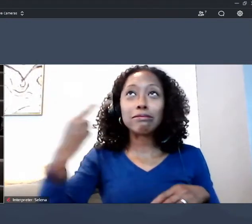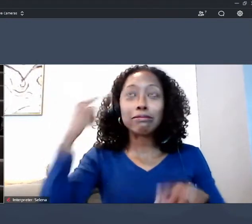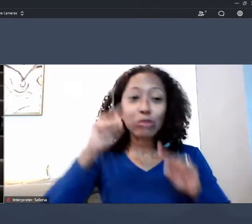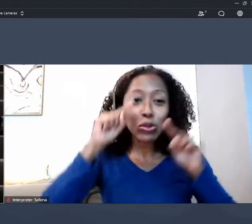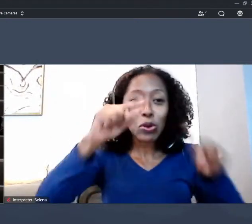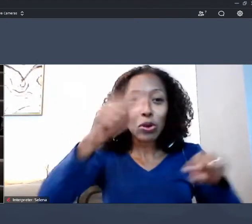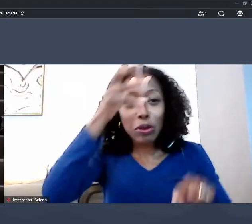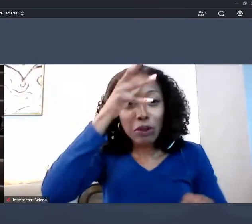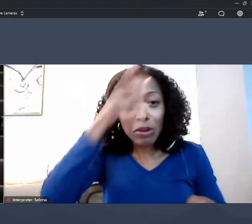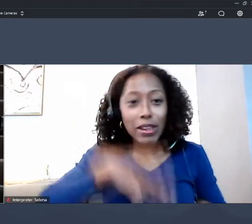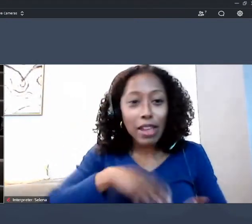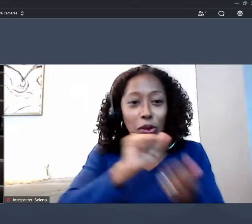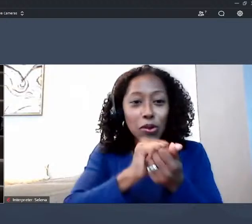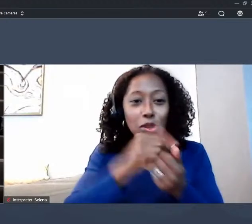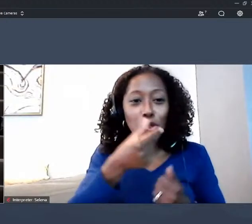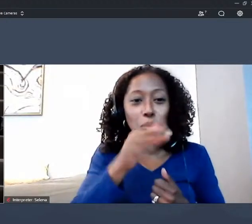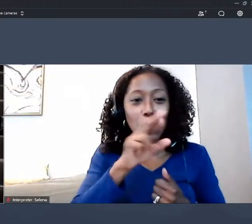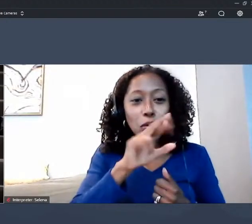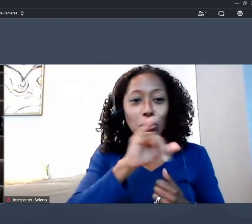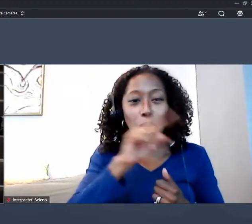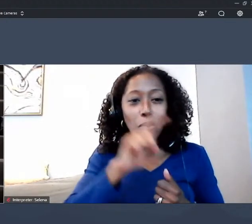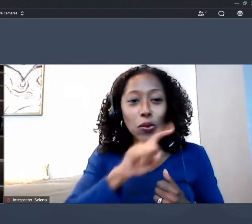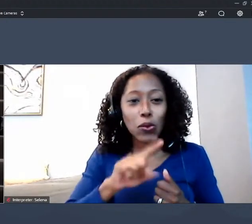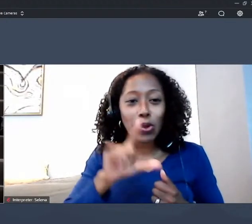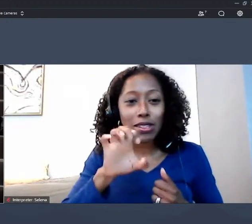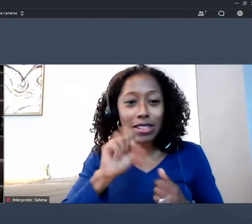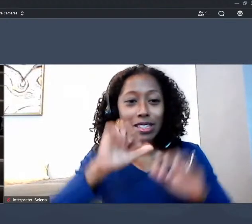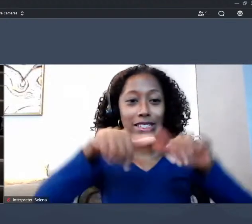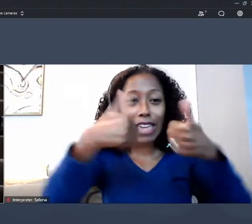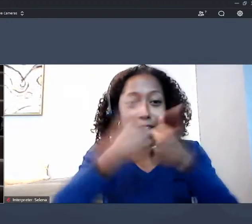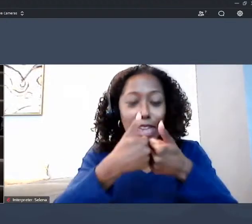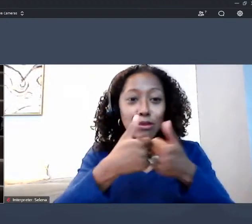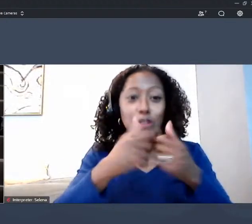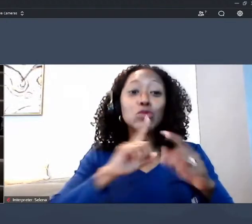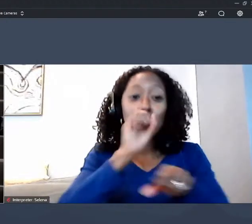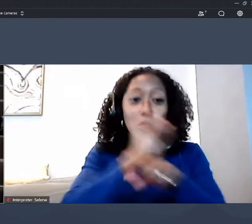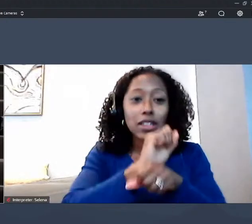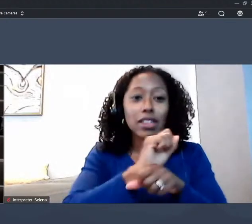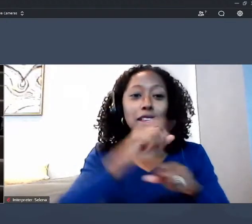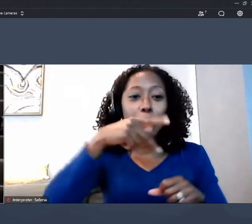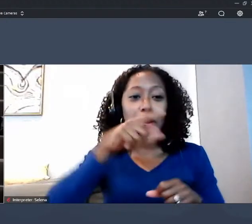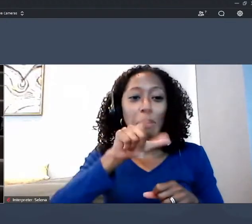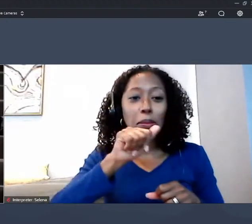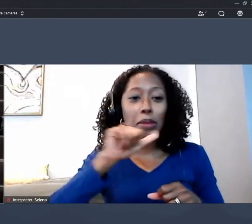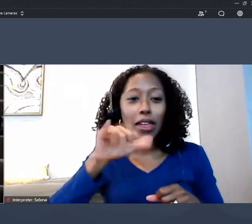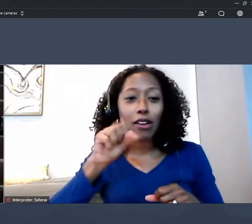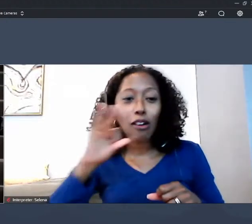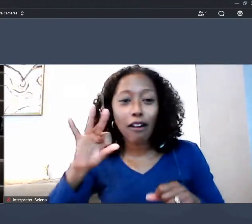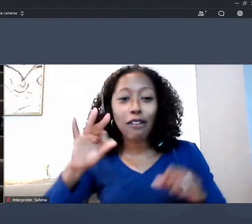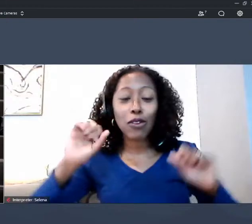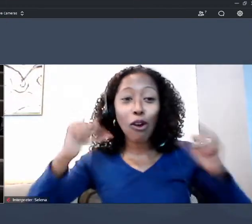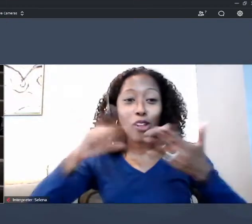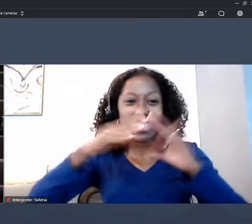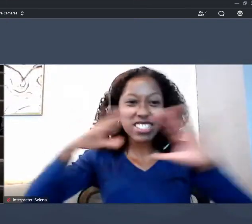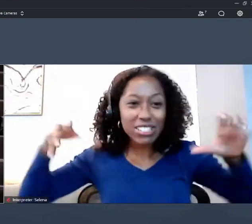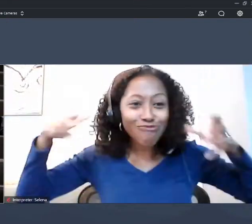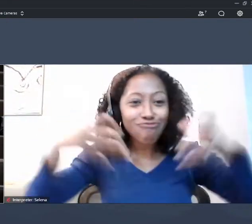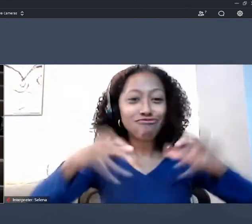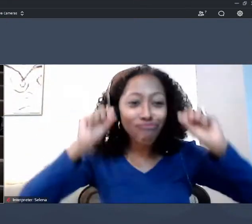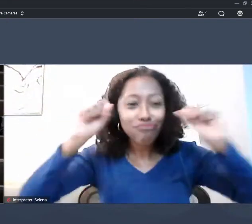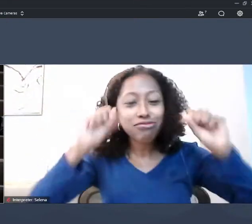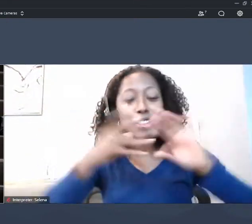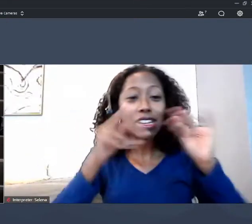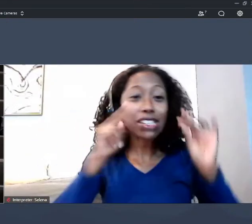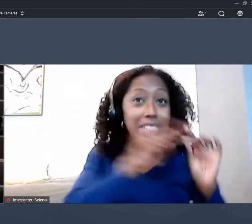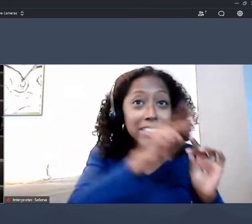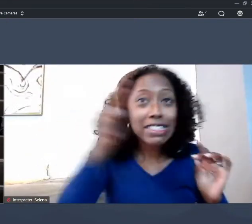games, especially during the playoffs, because it was so cool to see the whole city of Memphis come together. And I felt so proud to be a Memphian, and to be on the receiving